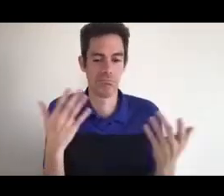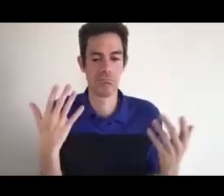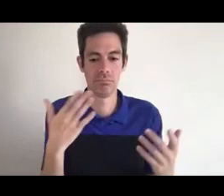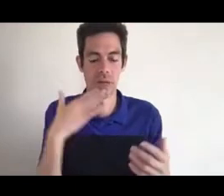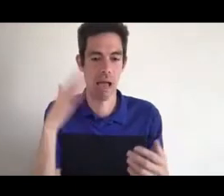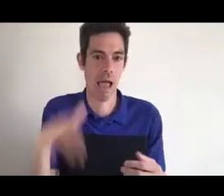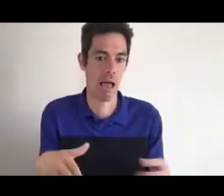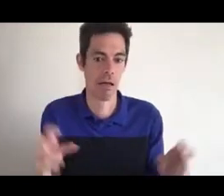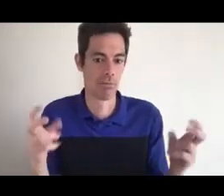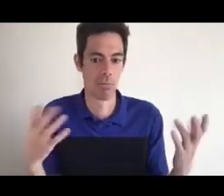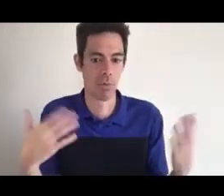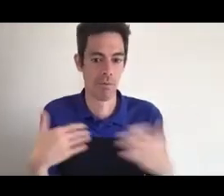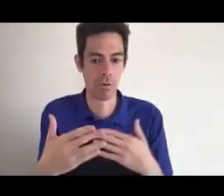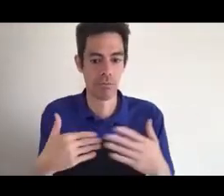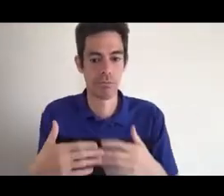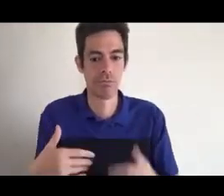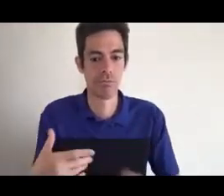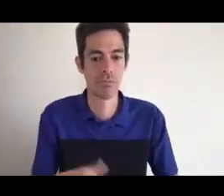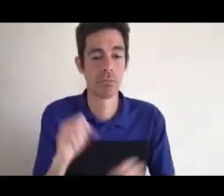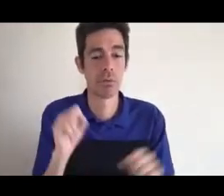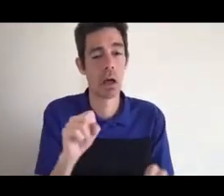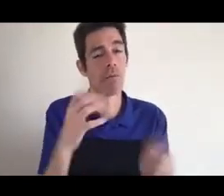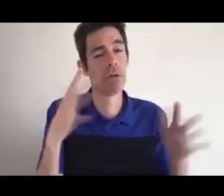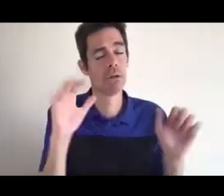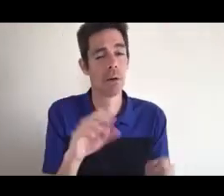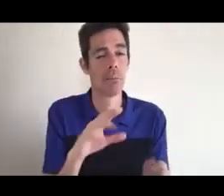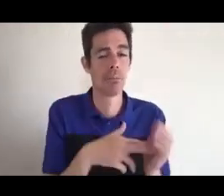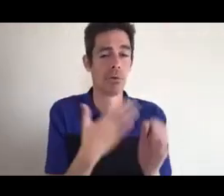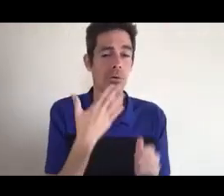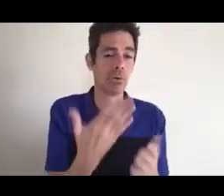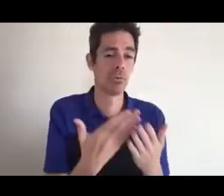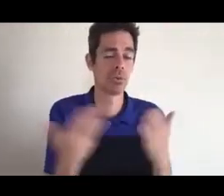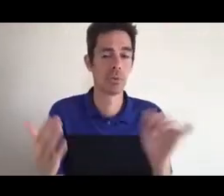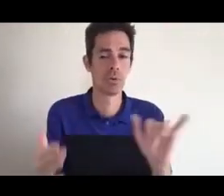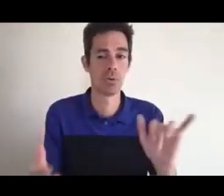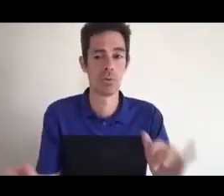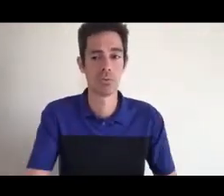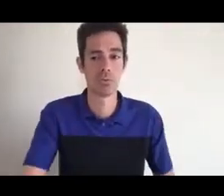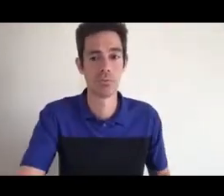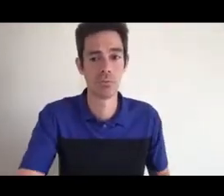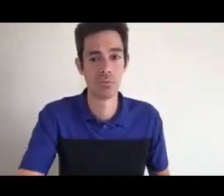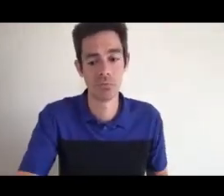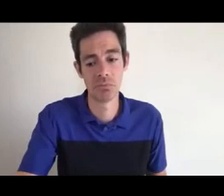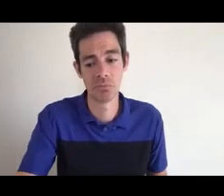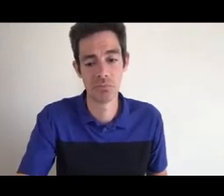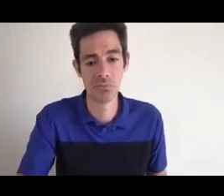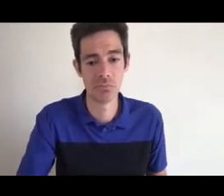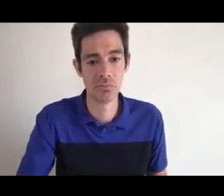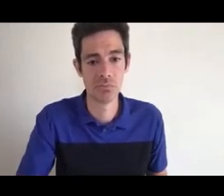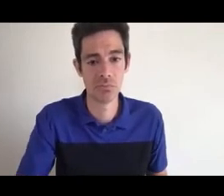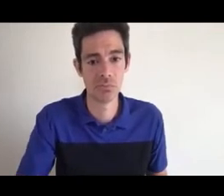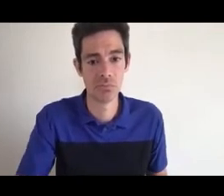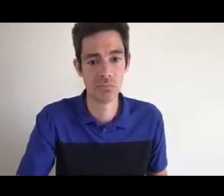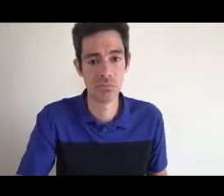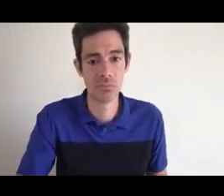goodness, something happened. It's something that's bad. So finish can mean something good as well.